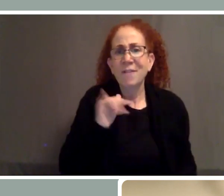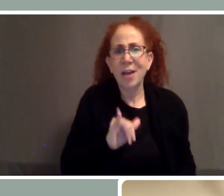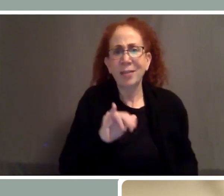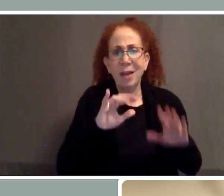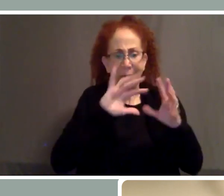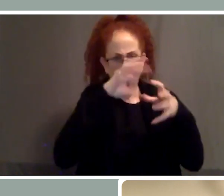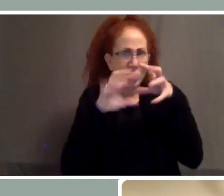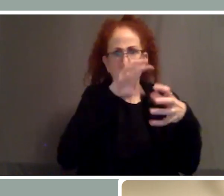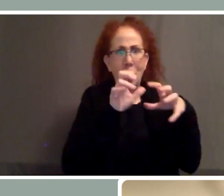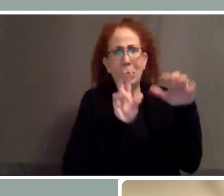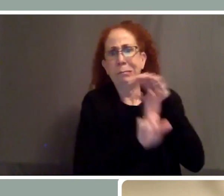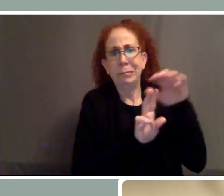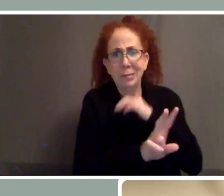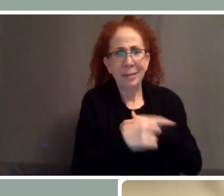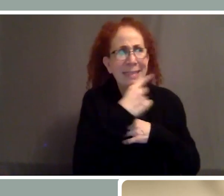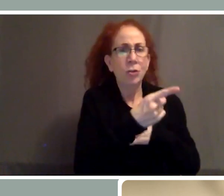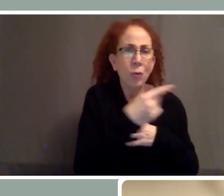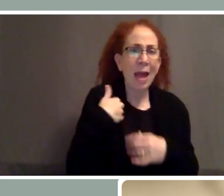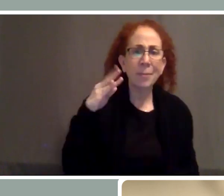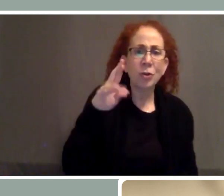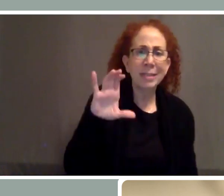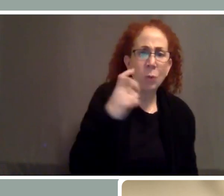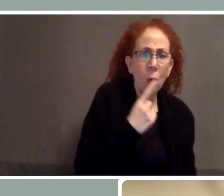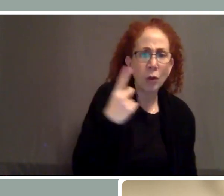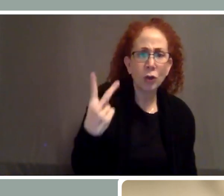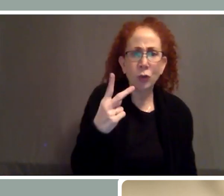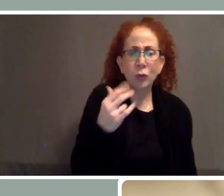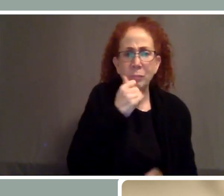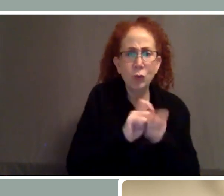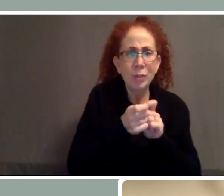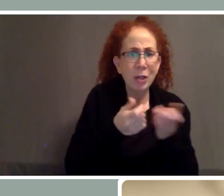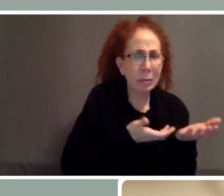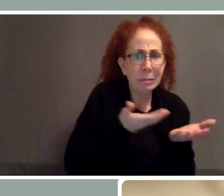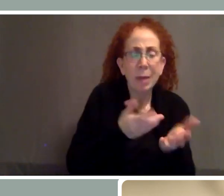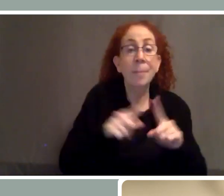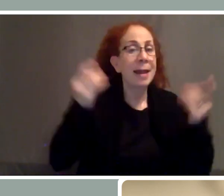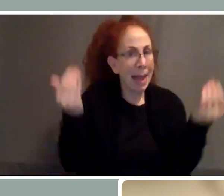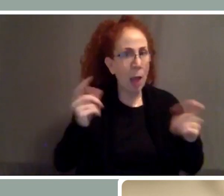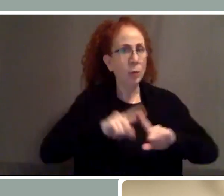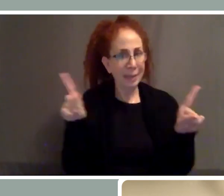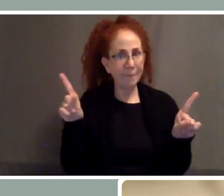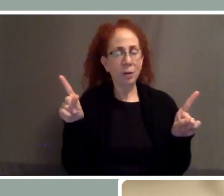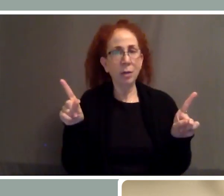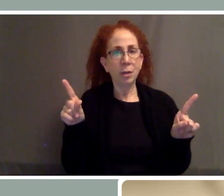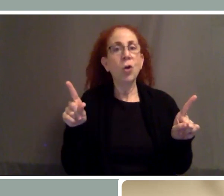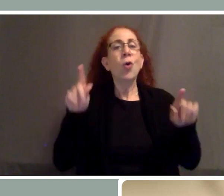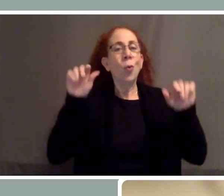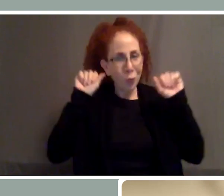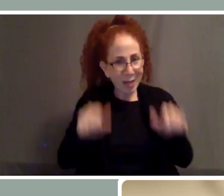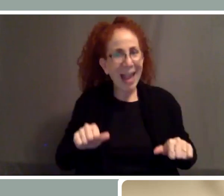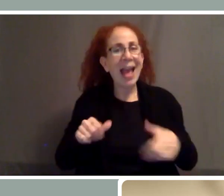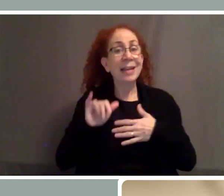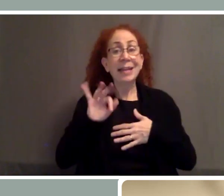were looking in and telling somebody they had a BRCA1 or BRCA2 mutation. But now we can do things for people who